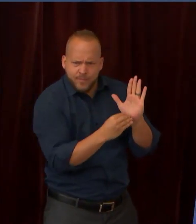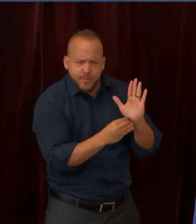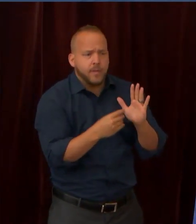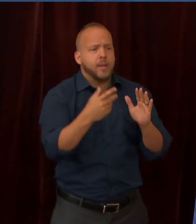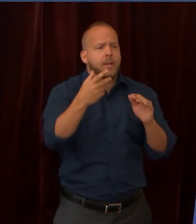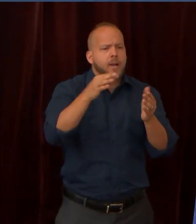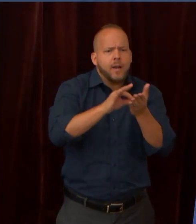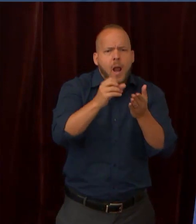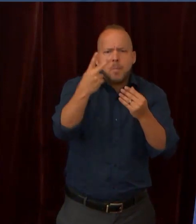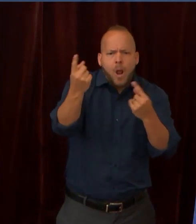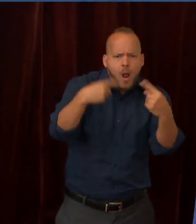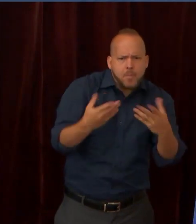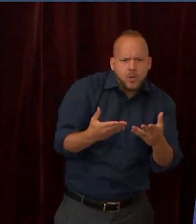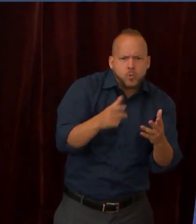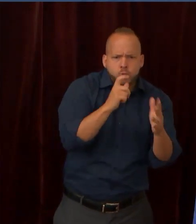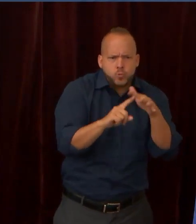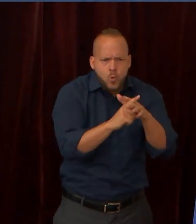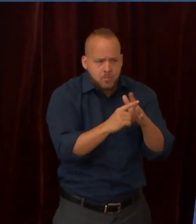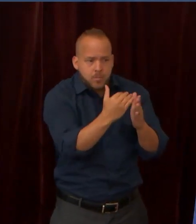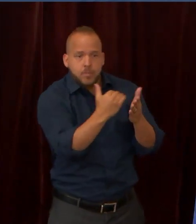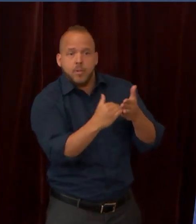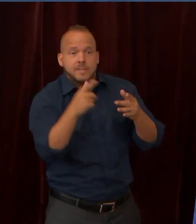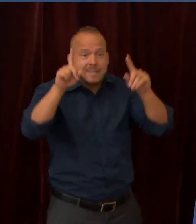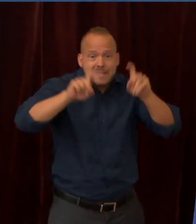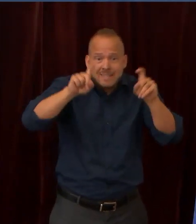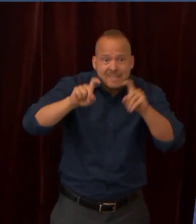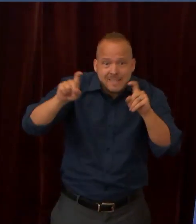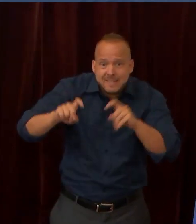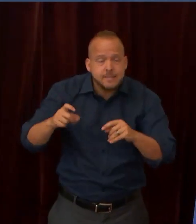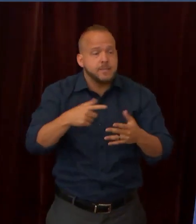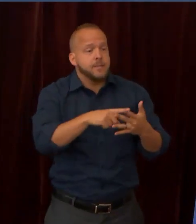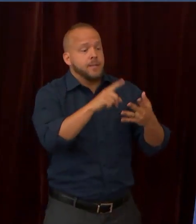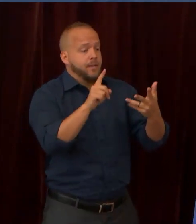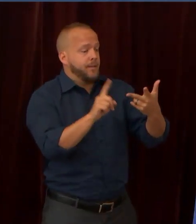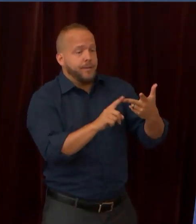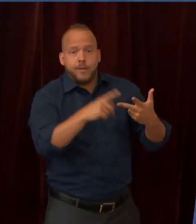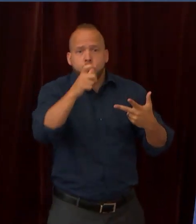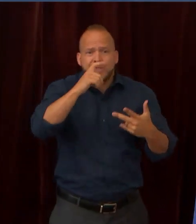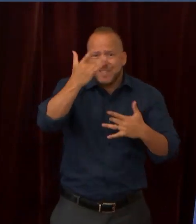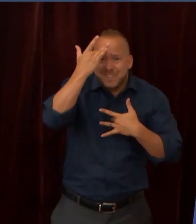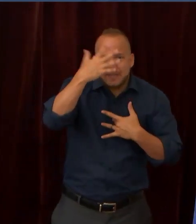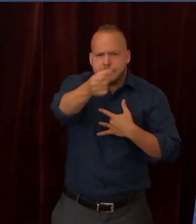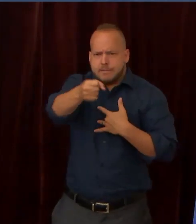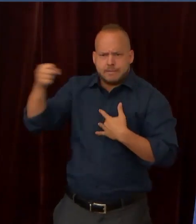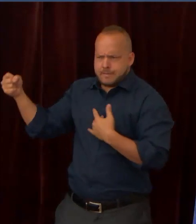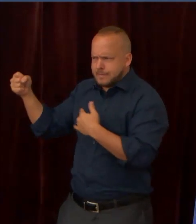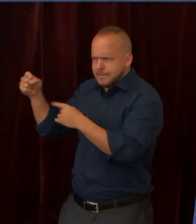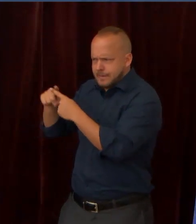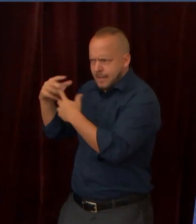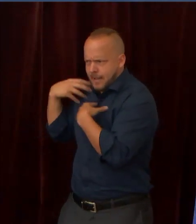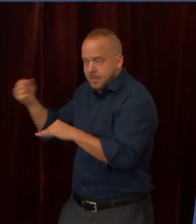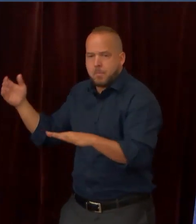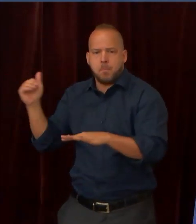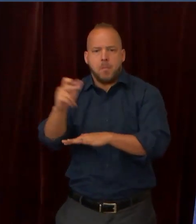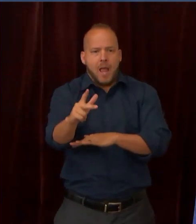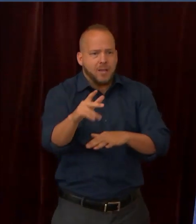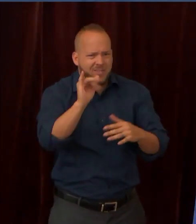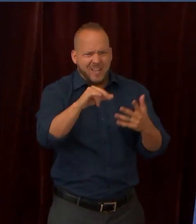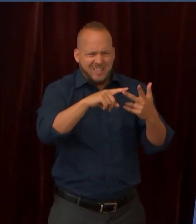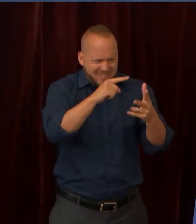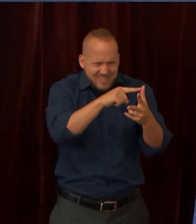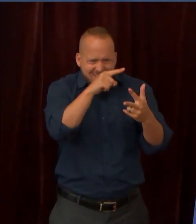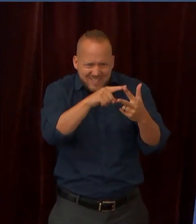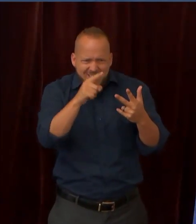but we need to see it work. We need to see people who can successfully isolate. We need to take care of the families that are going to need support as